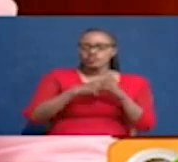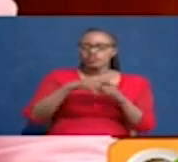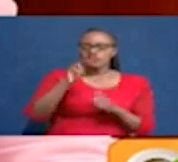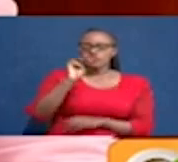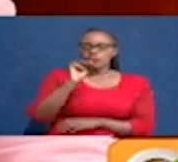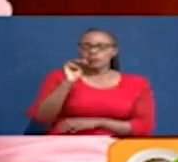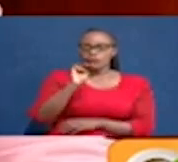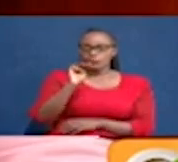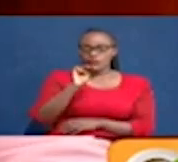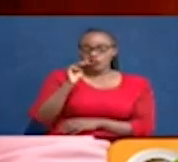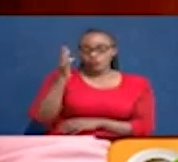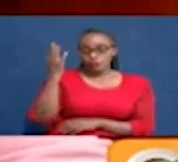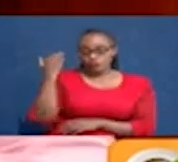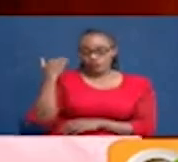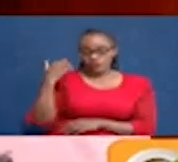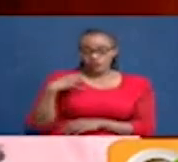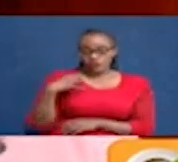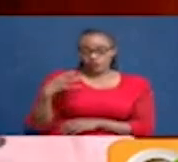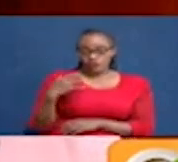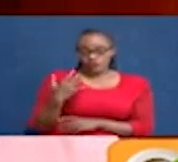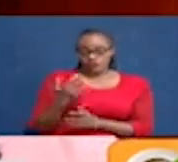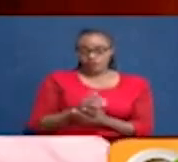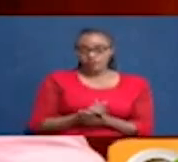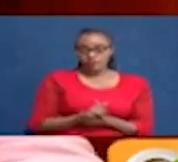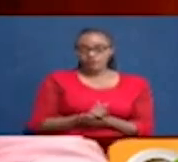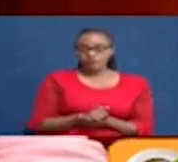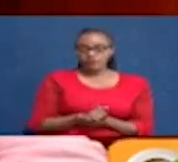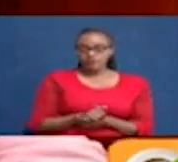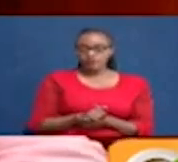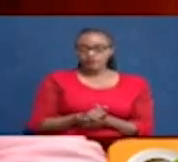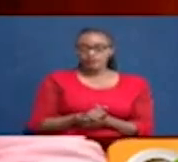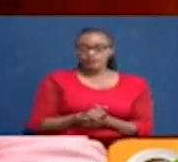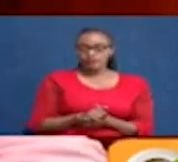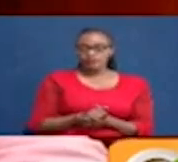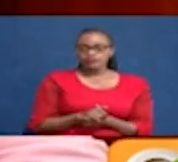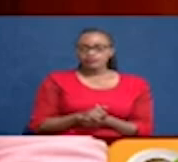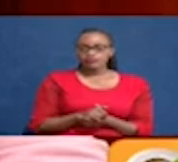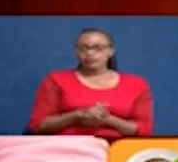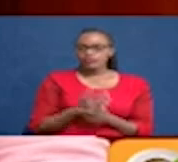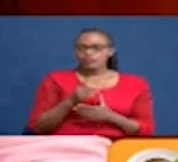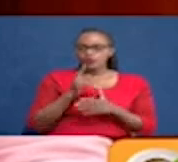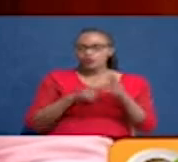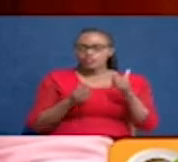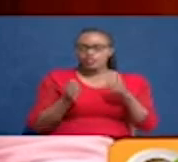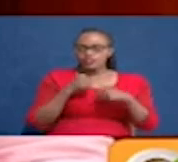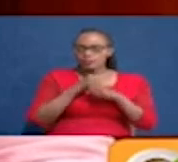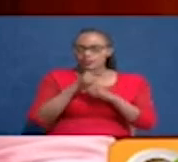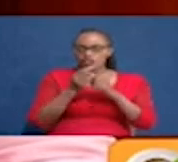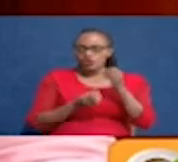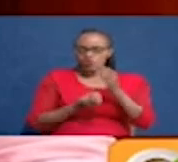156 million Kenya shillings. What has occasioned the growth?